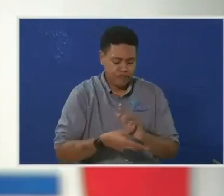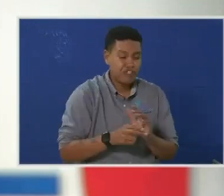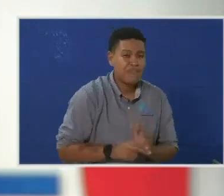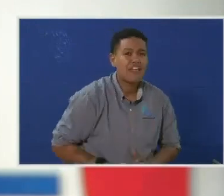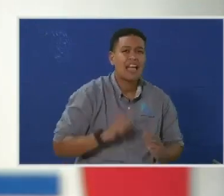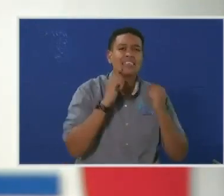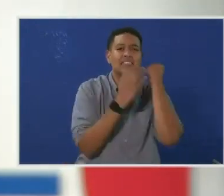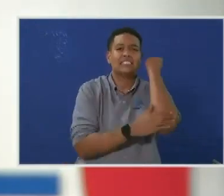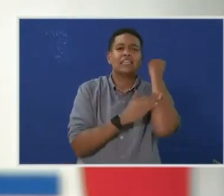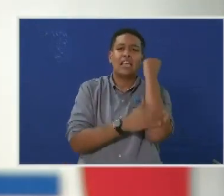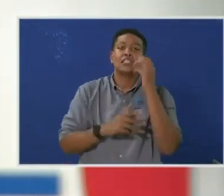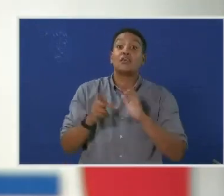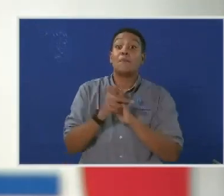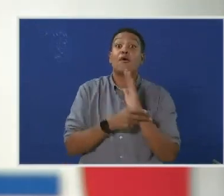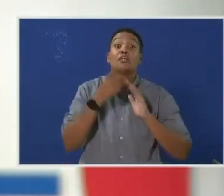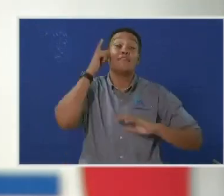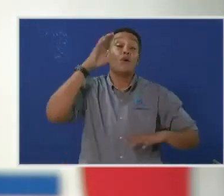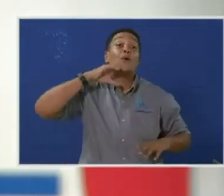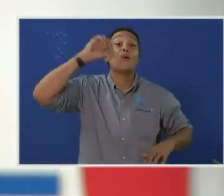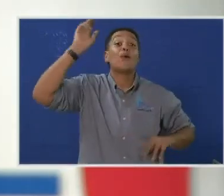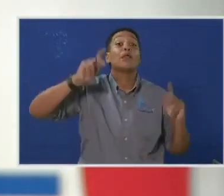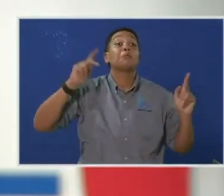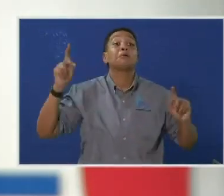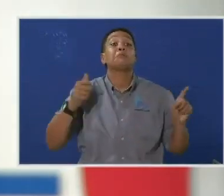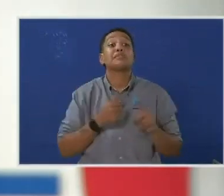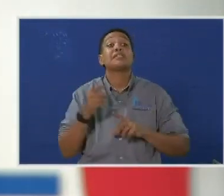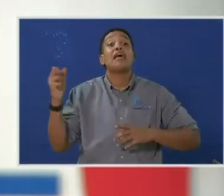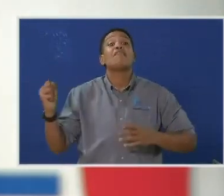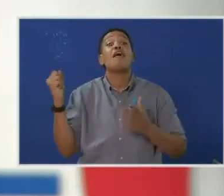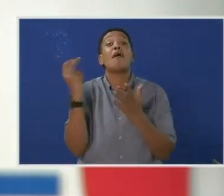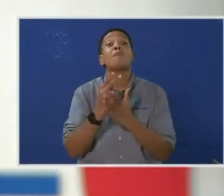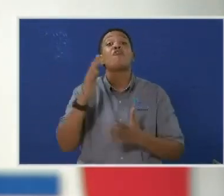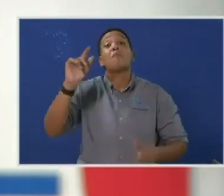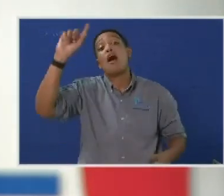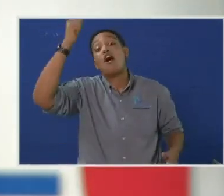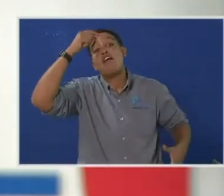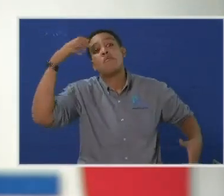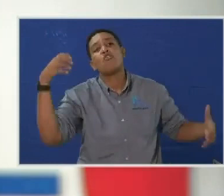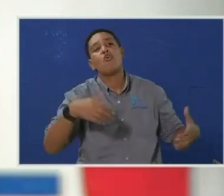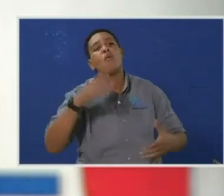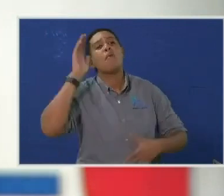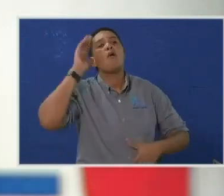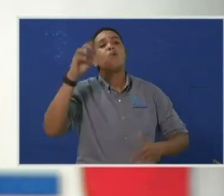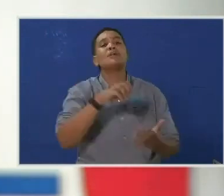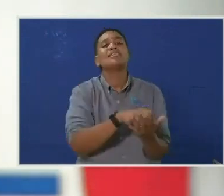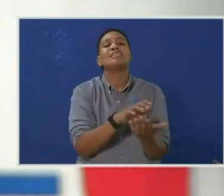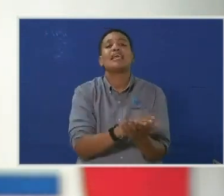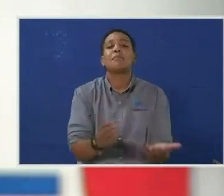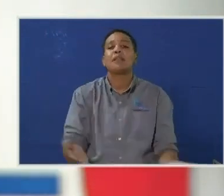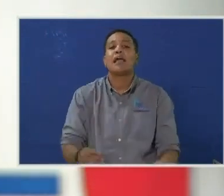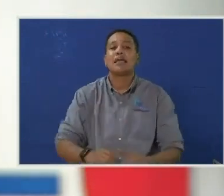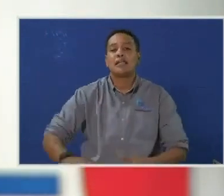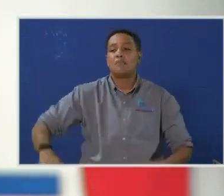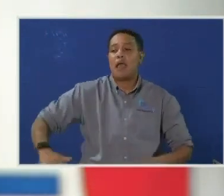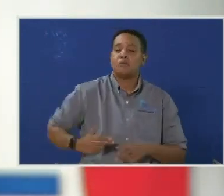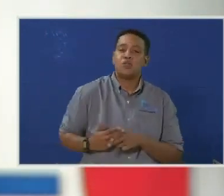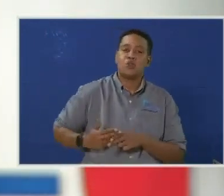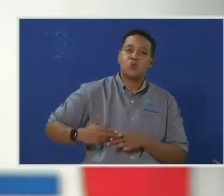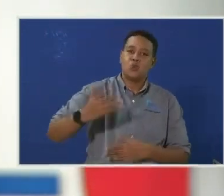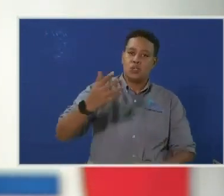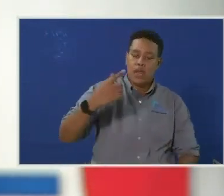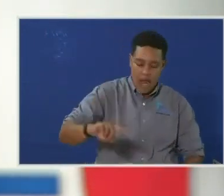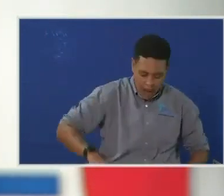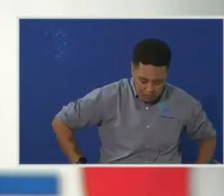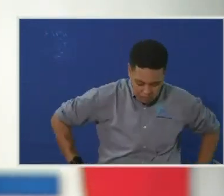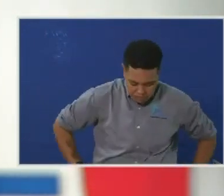National Policy for Senior Citizens has been approved by Cabinet and will be tabled in Parliament shortly.